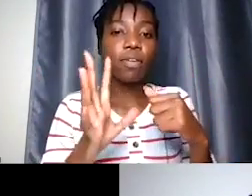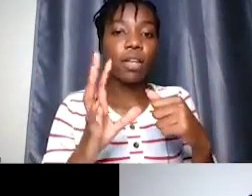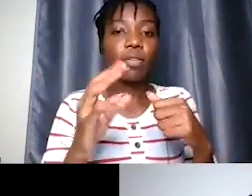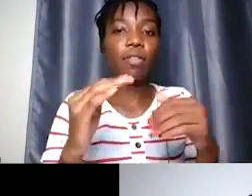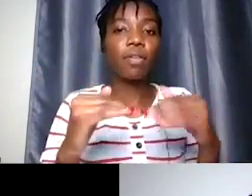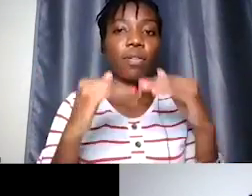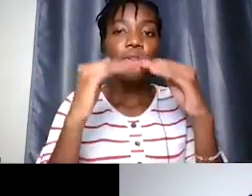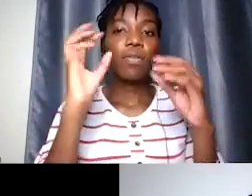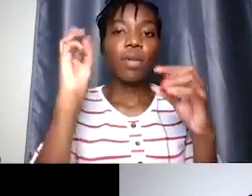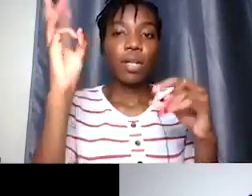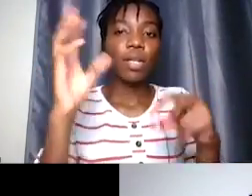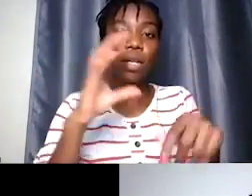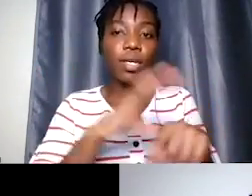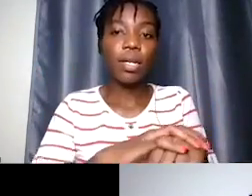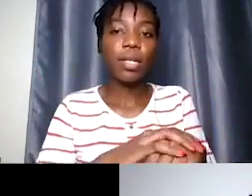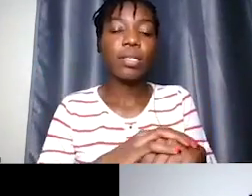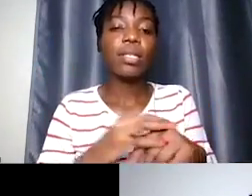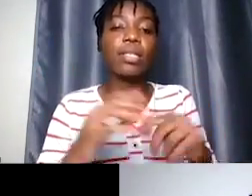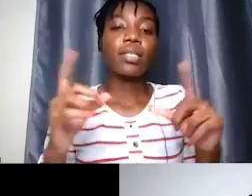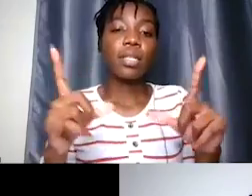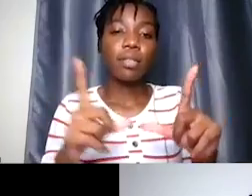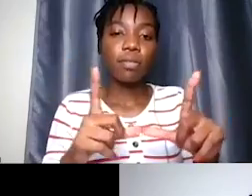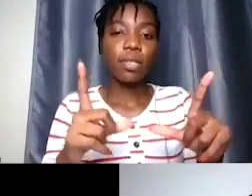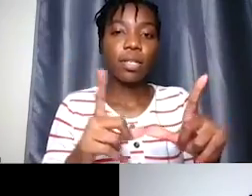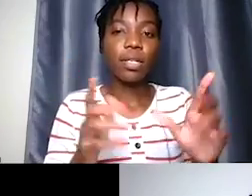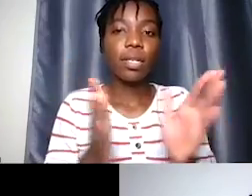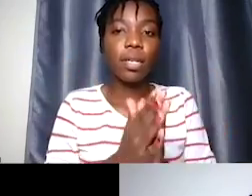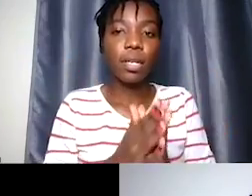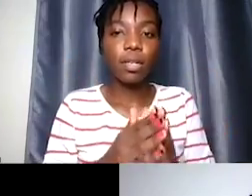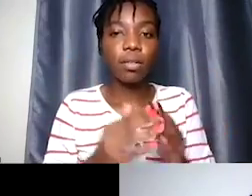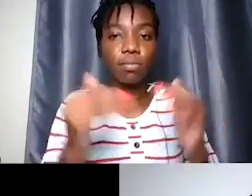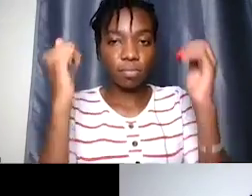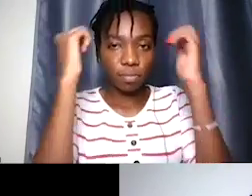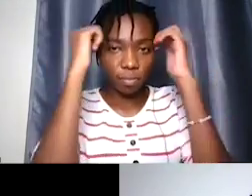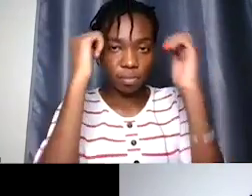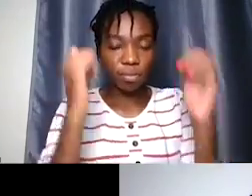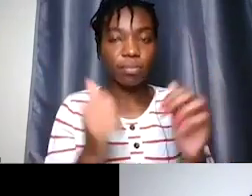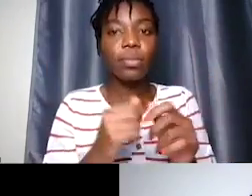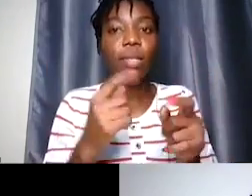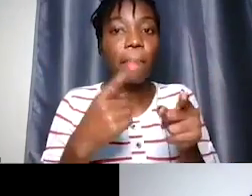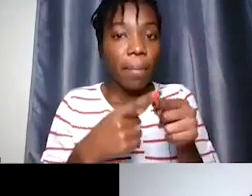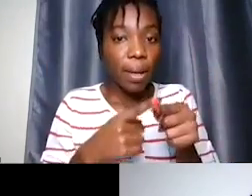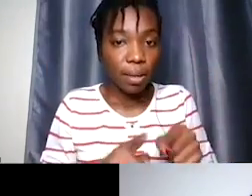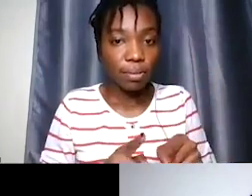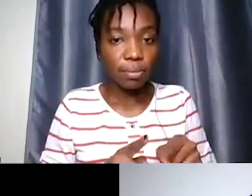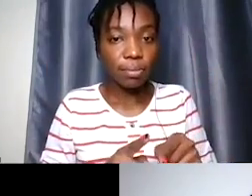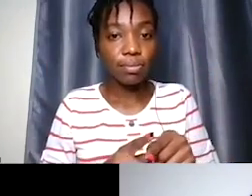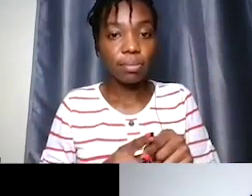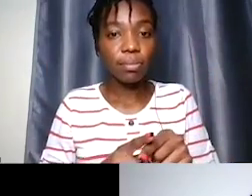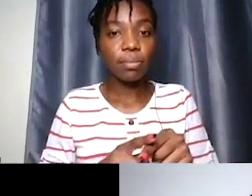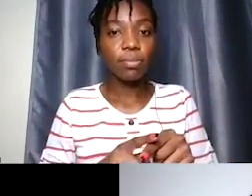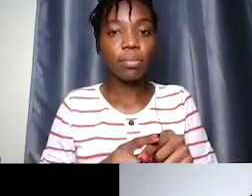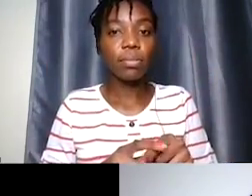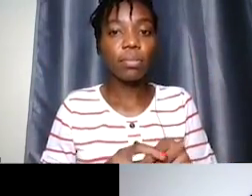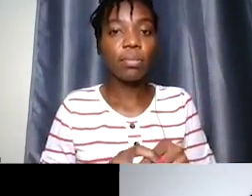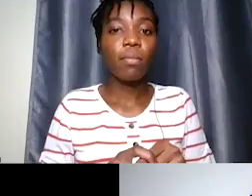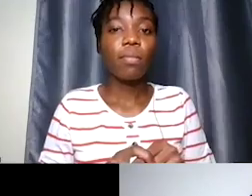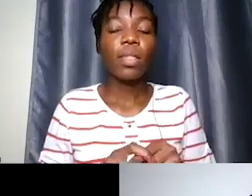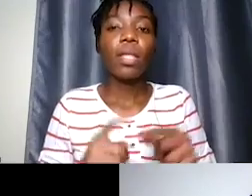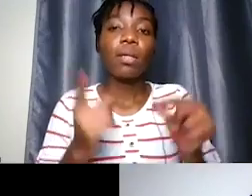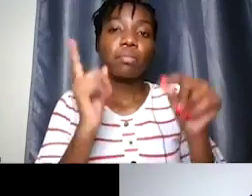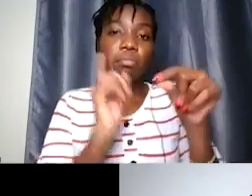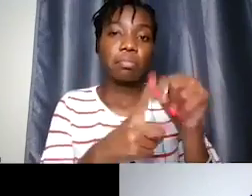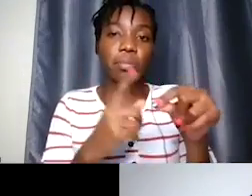going to get the knowledge on how to deal with office politics. But on the nutshell, because there might be other